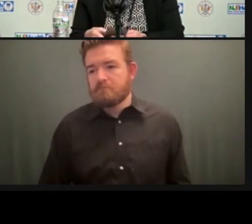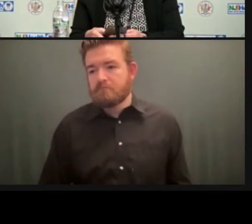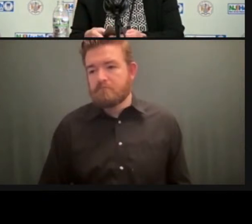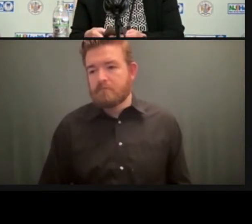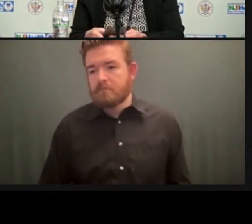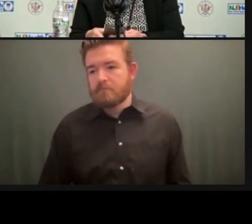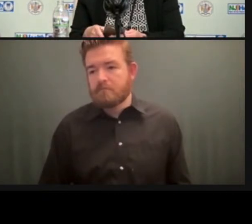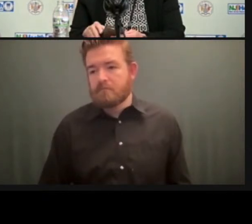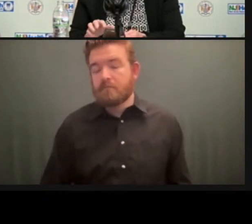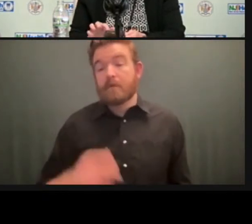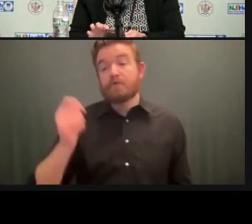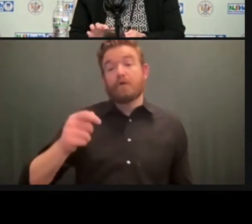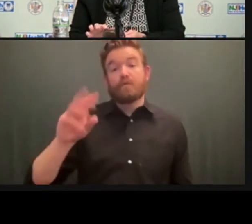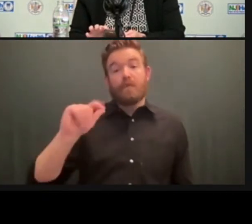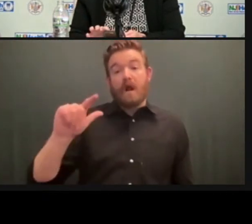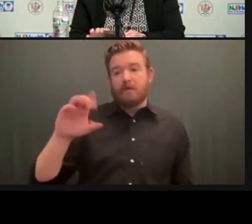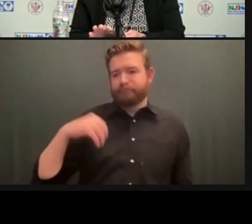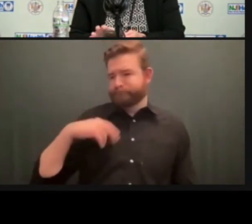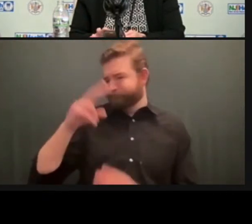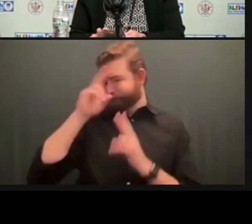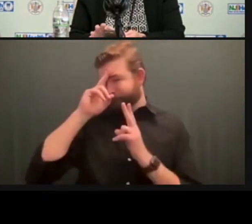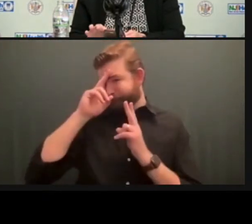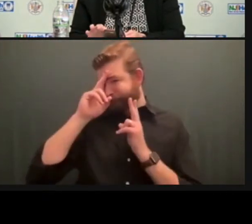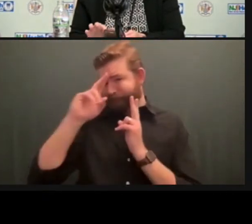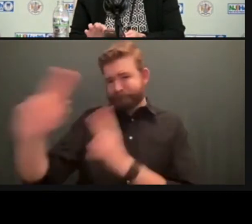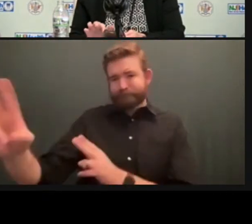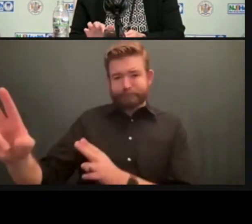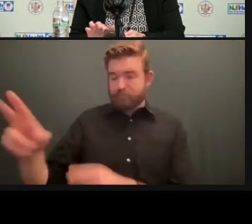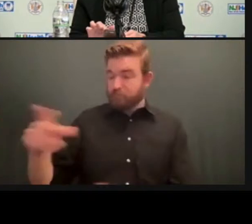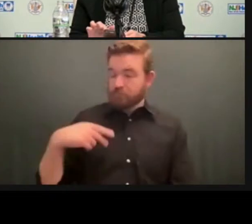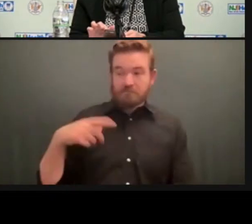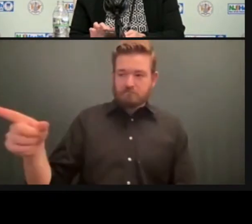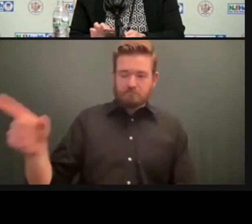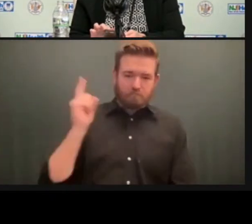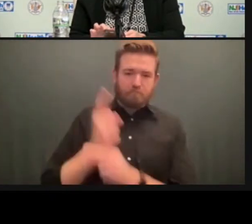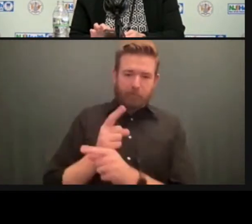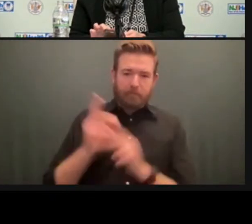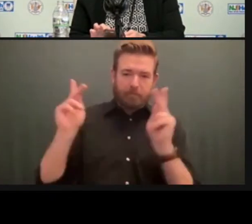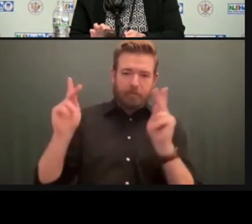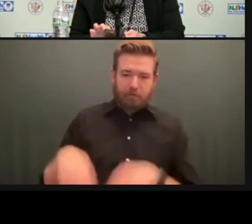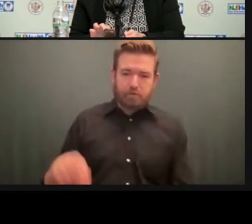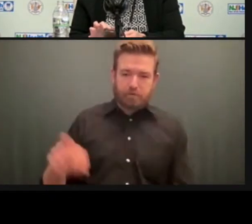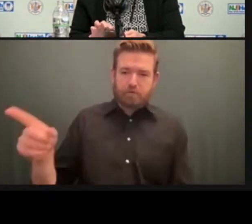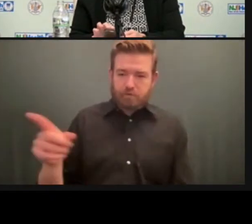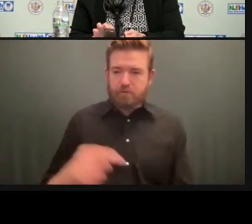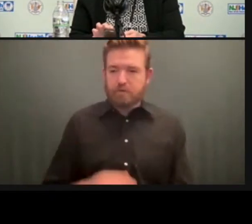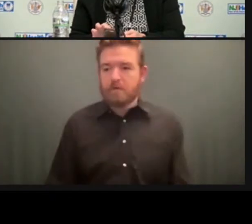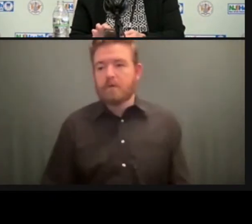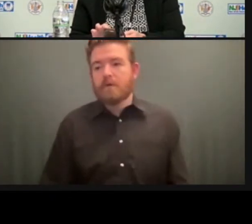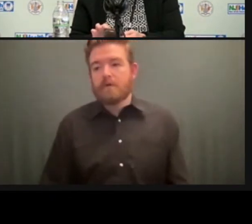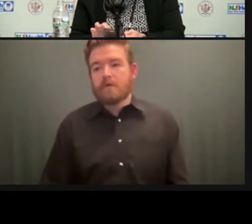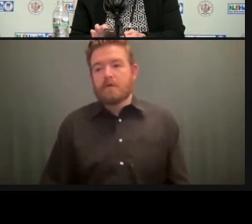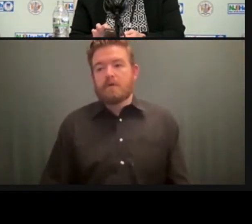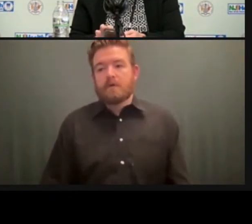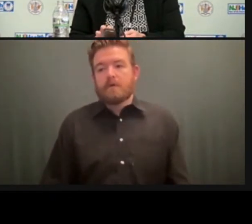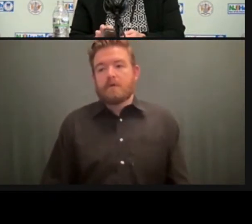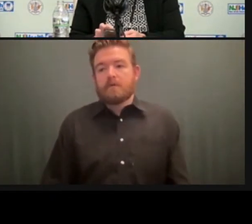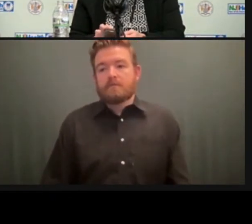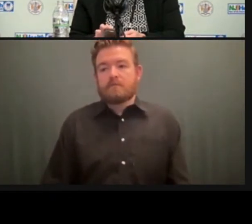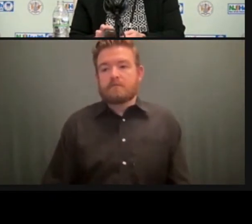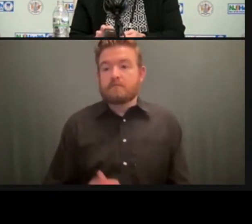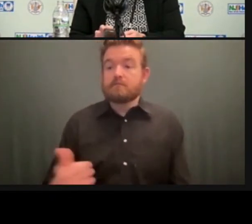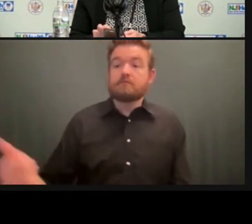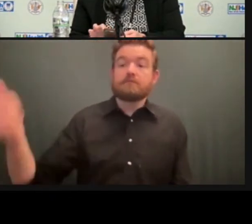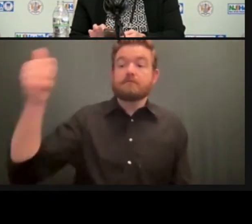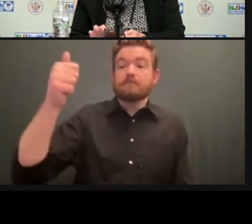he was the right person to be in that seat, and I'm very gratified that Chief Justice Rabner put him in there.